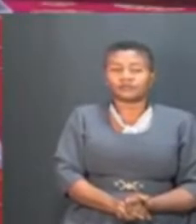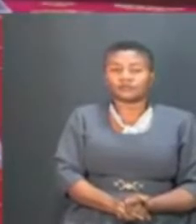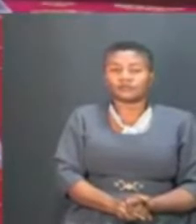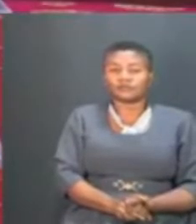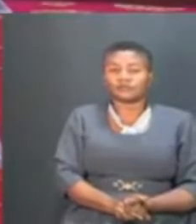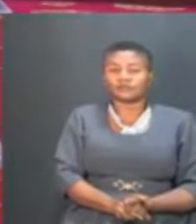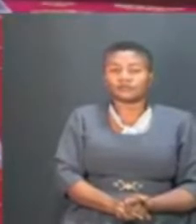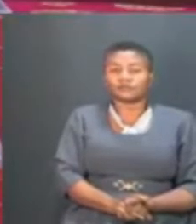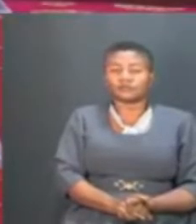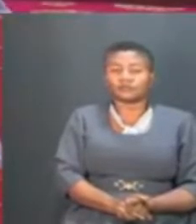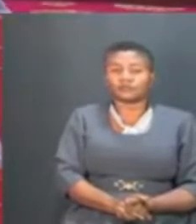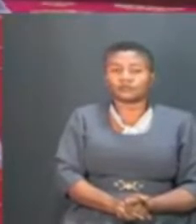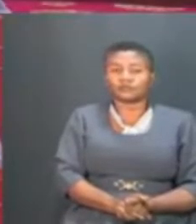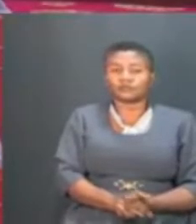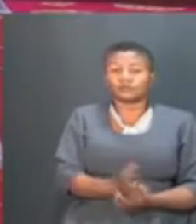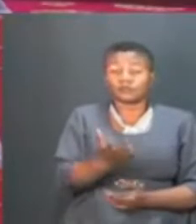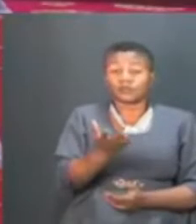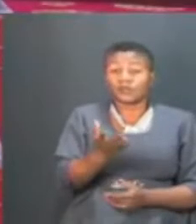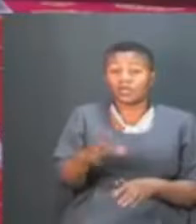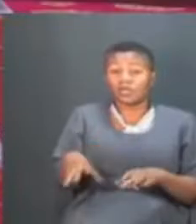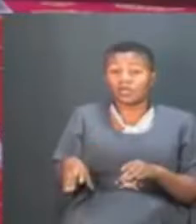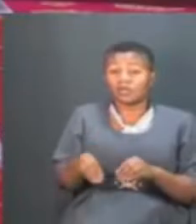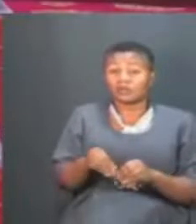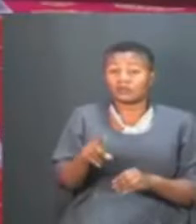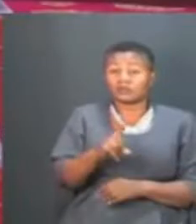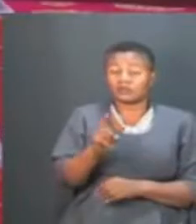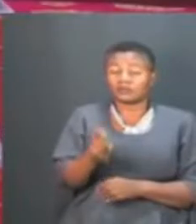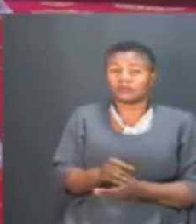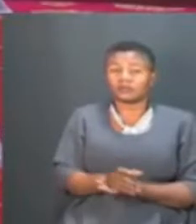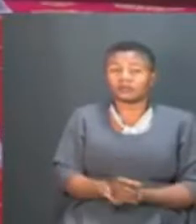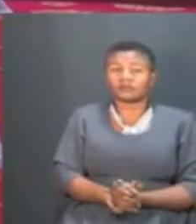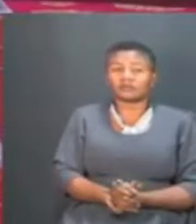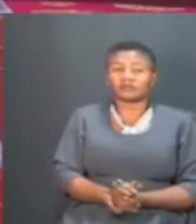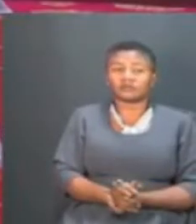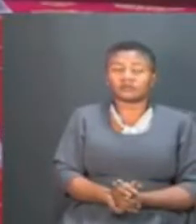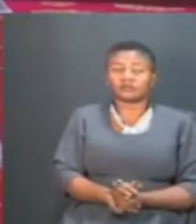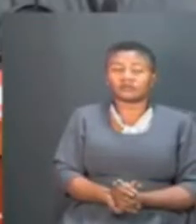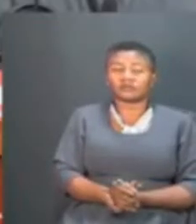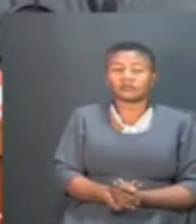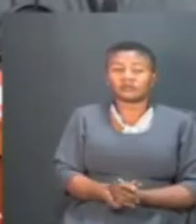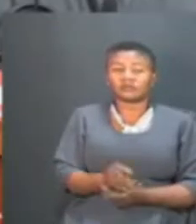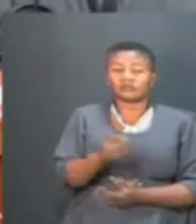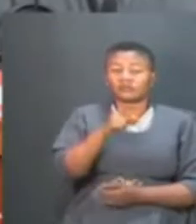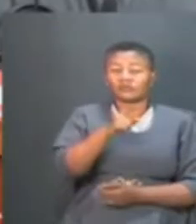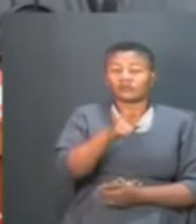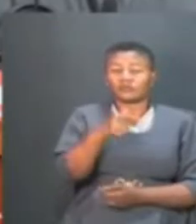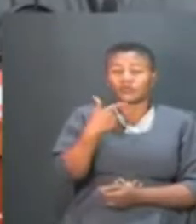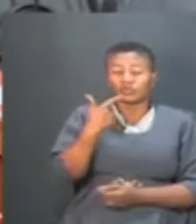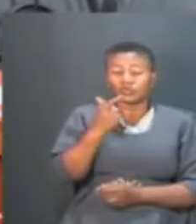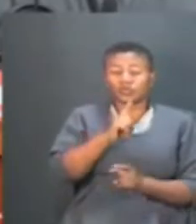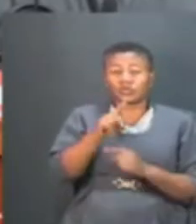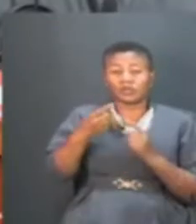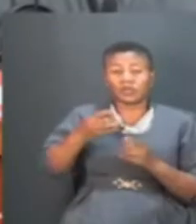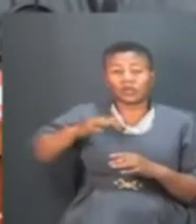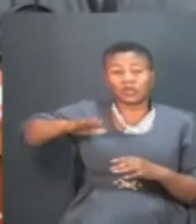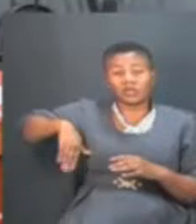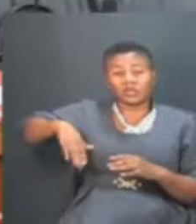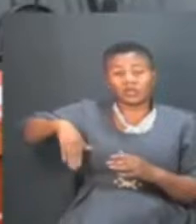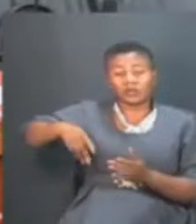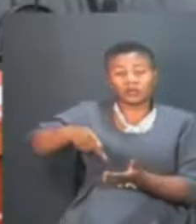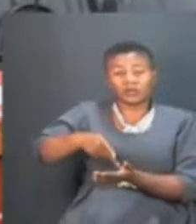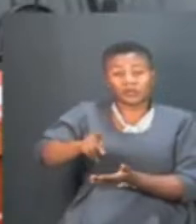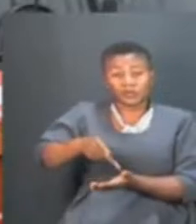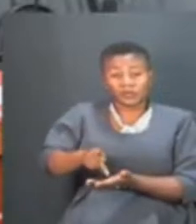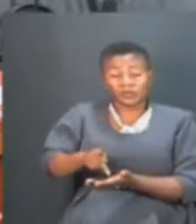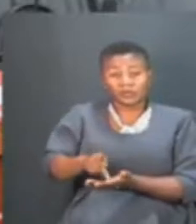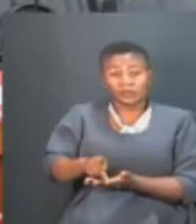you may ask supplementary question. Thank you, Minister. You cited delays in payment as the reason for